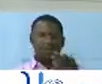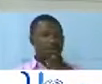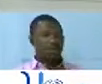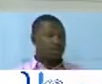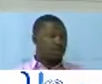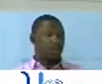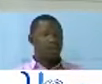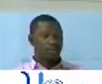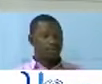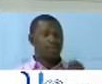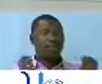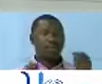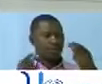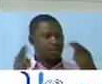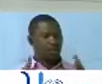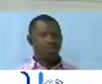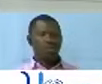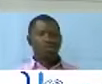law.